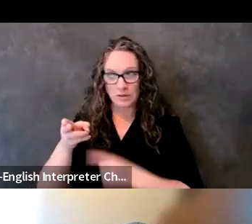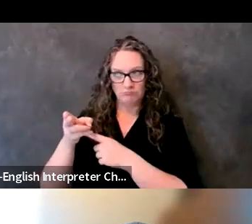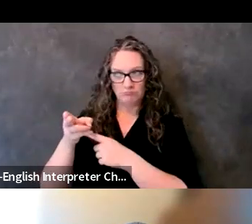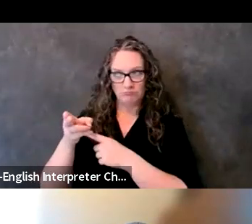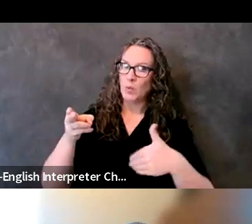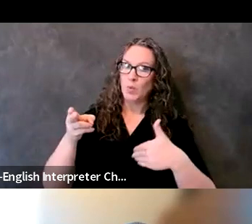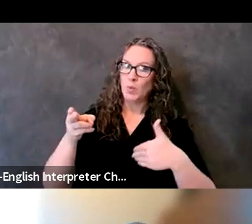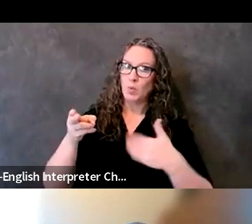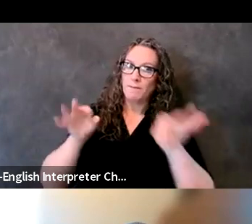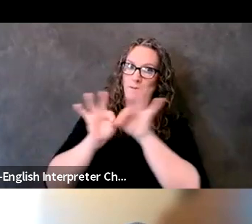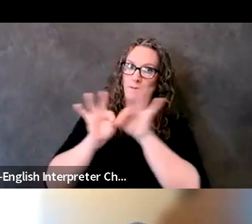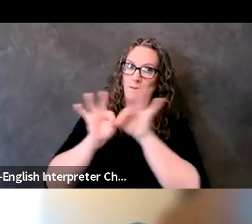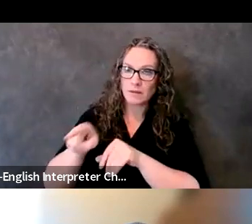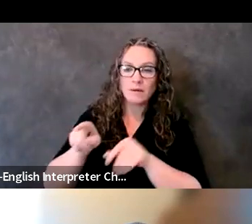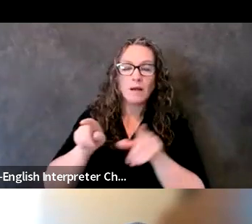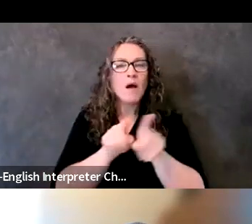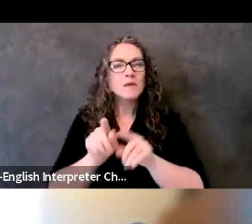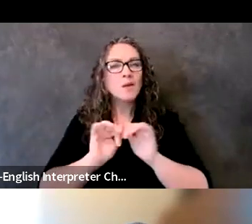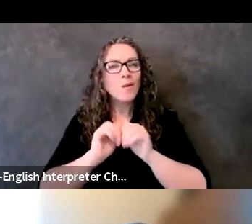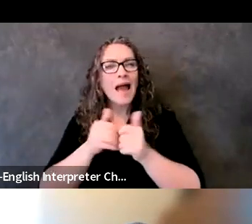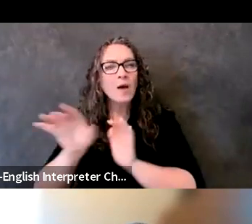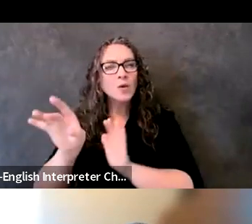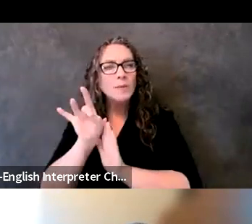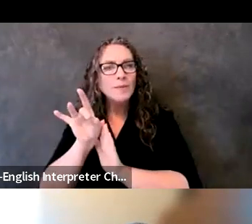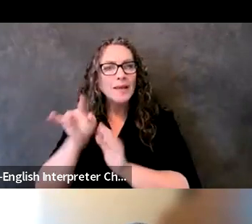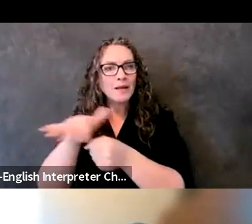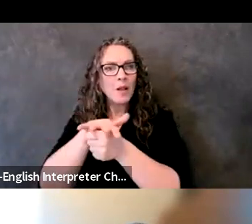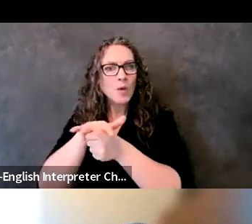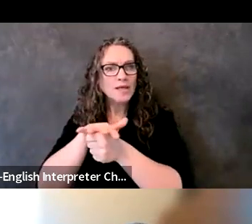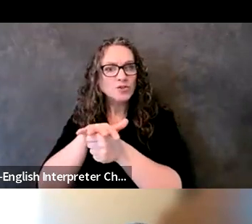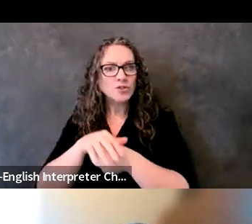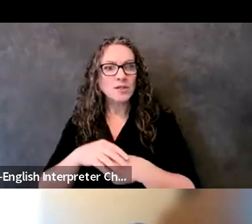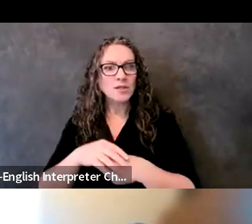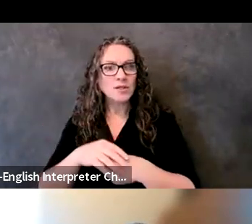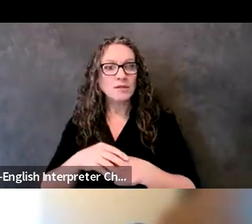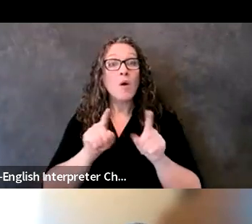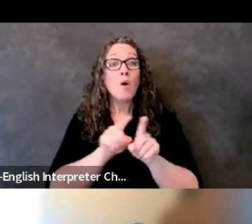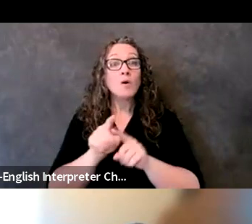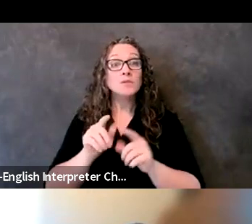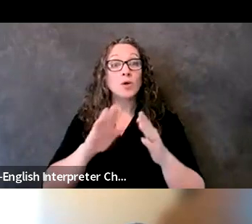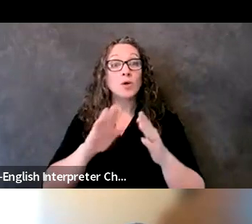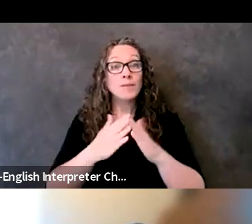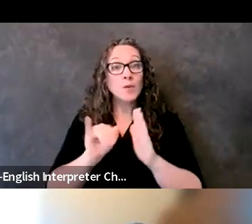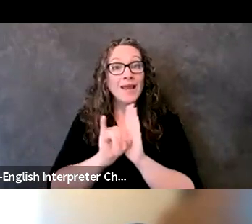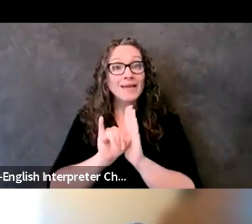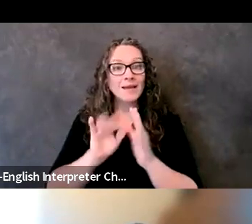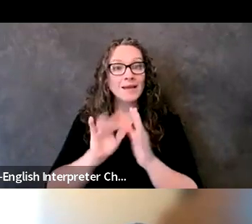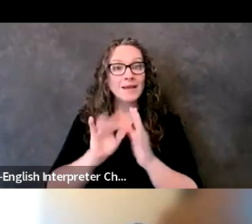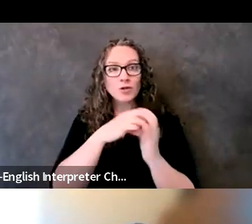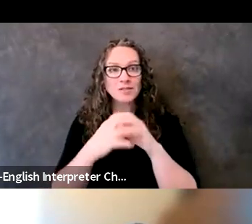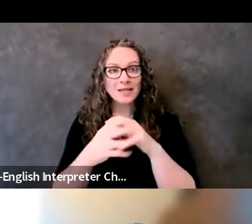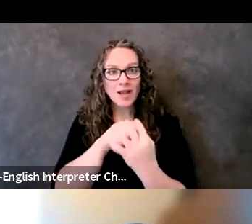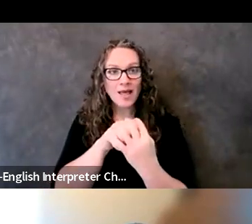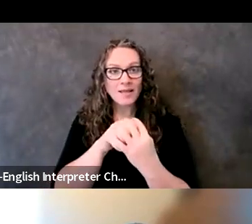as well as how you select a location, the intersectionality of community identities, social